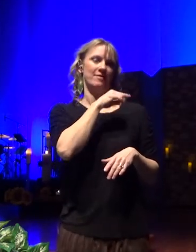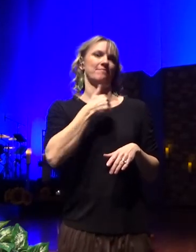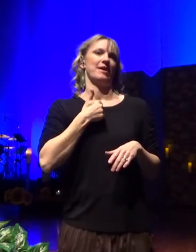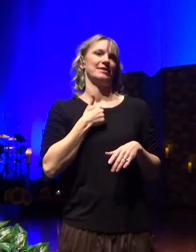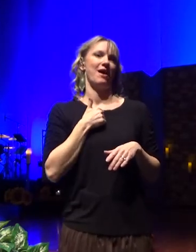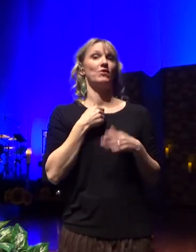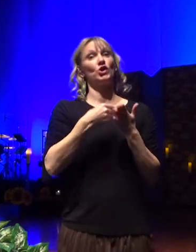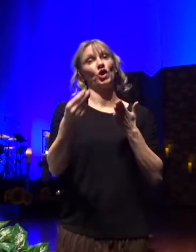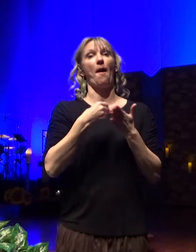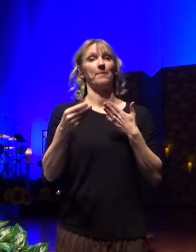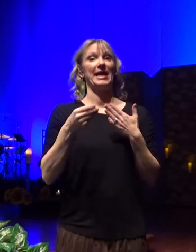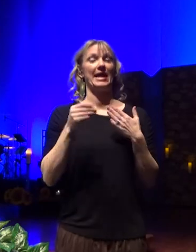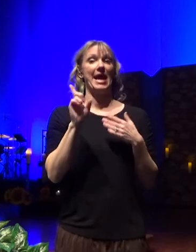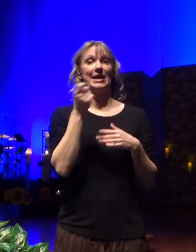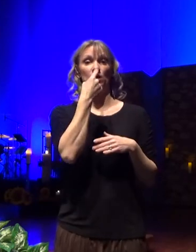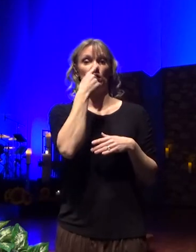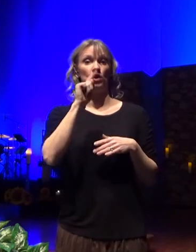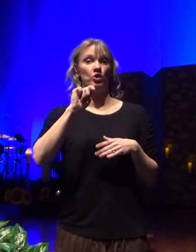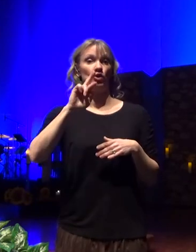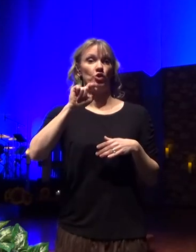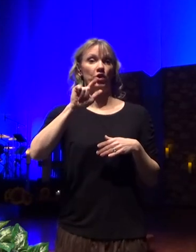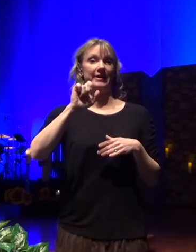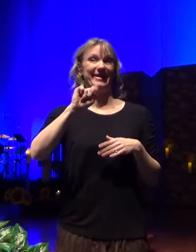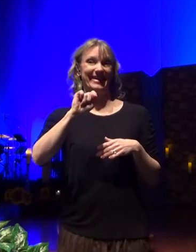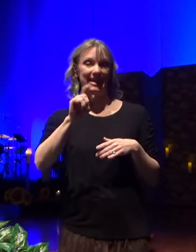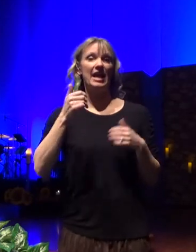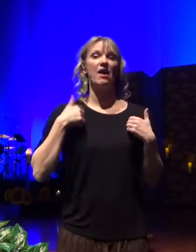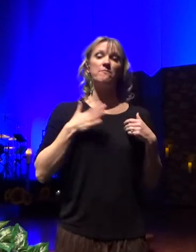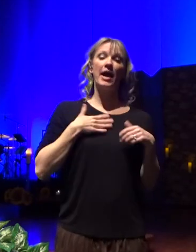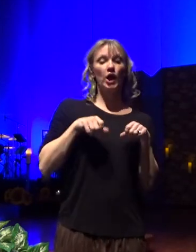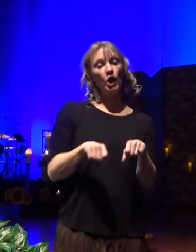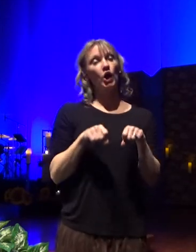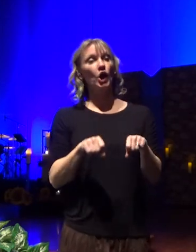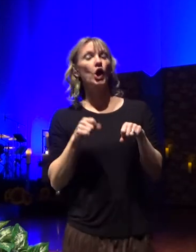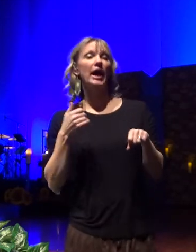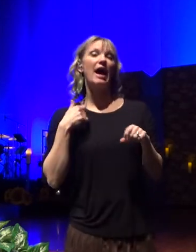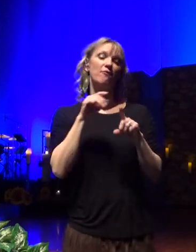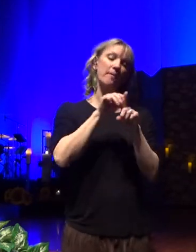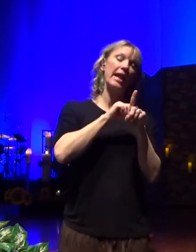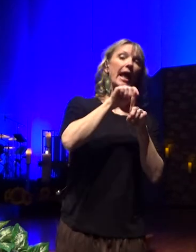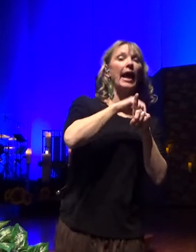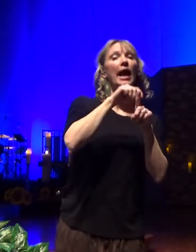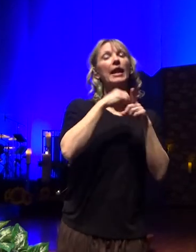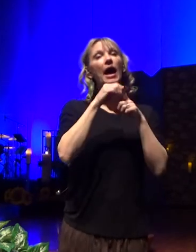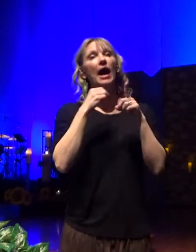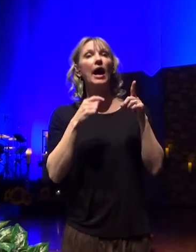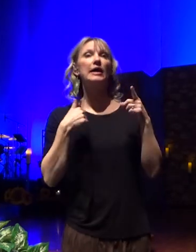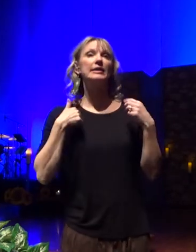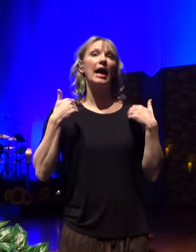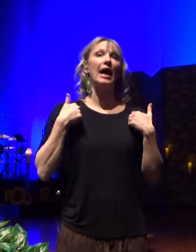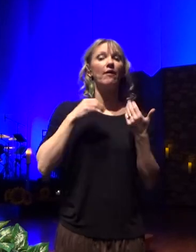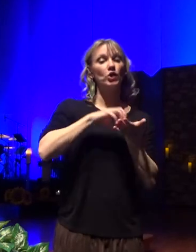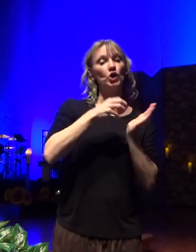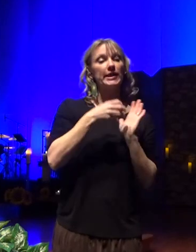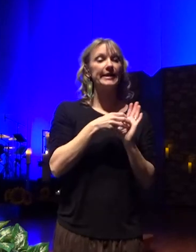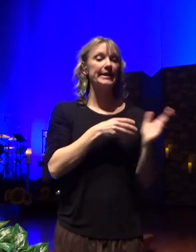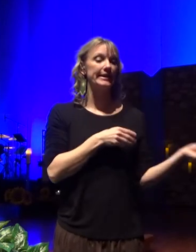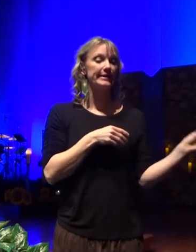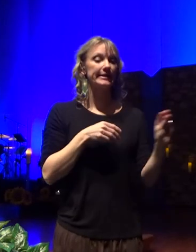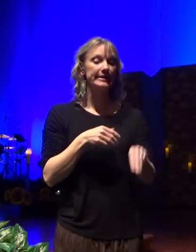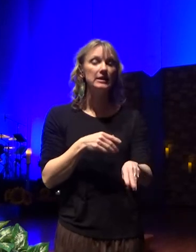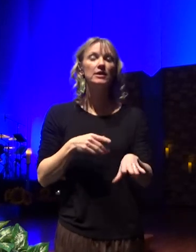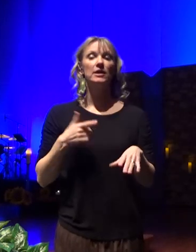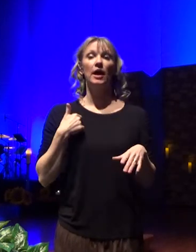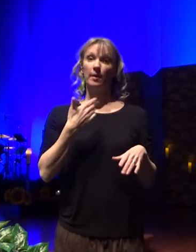myself shopping at Target. Okay, so I've got my cart, some bananas, some these funny looking cookies